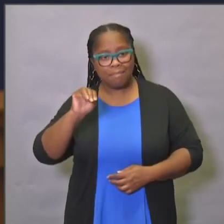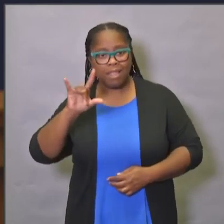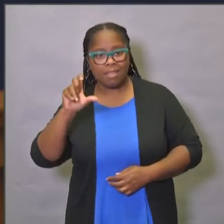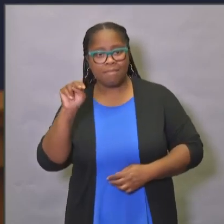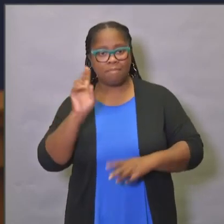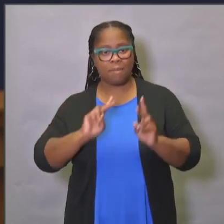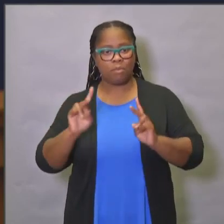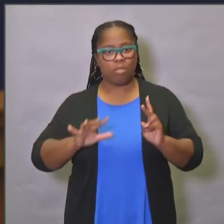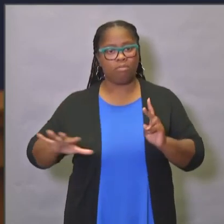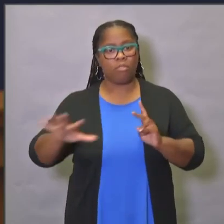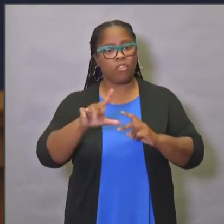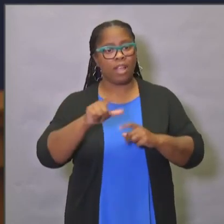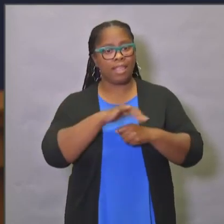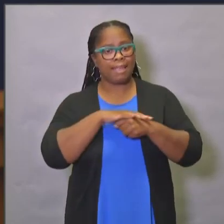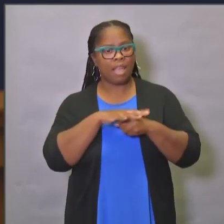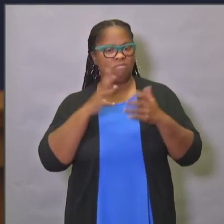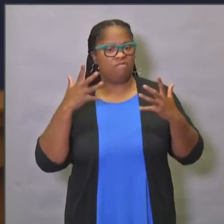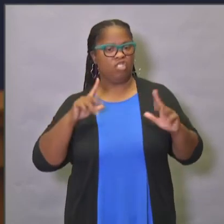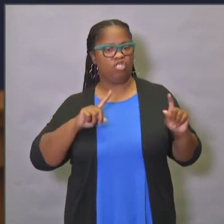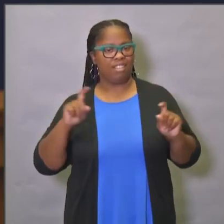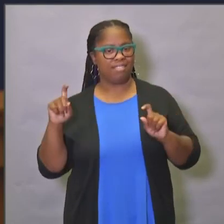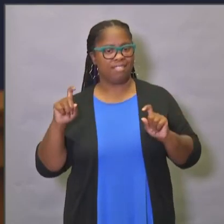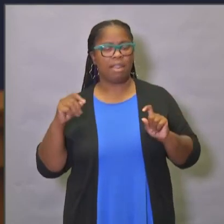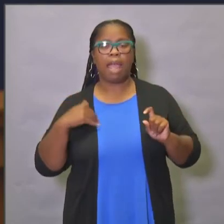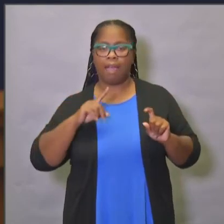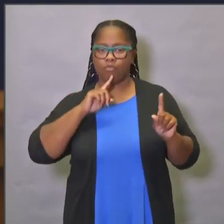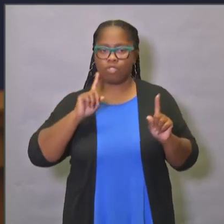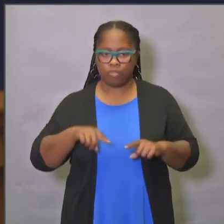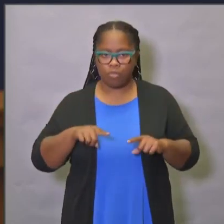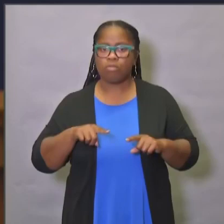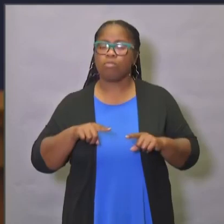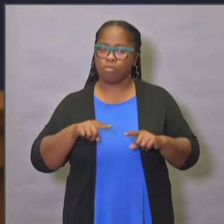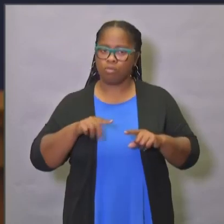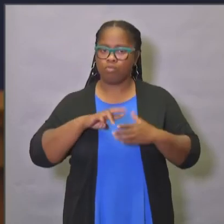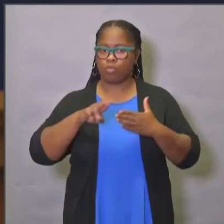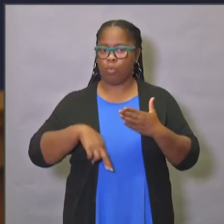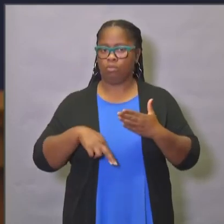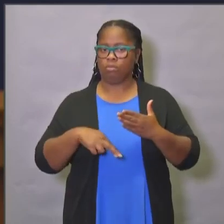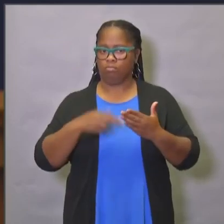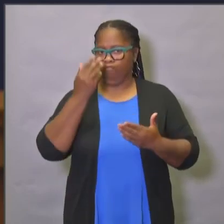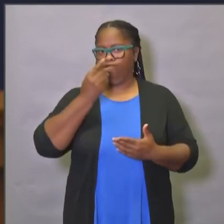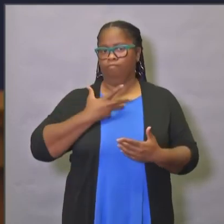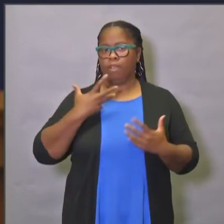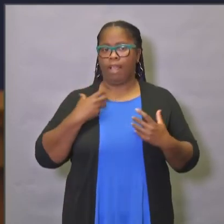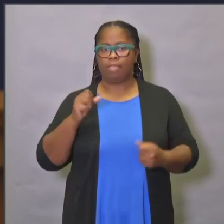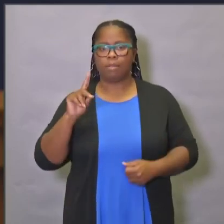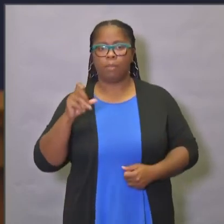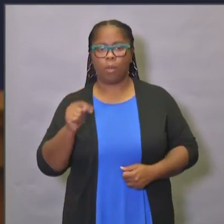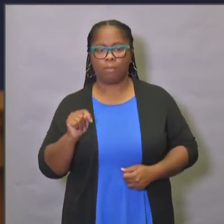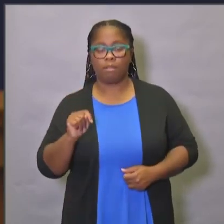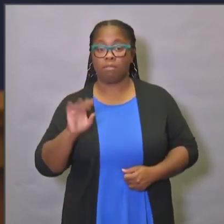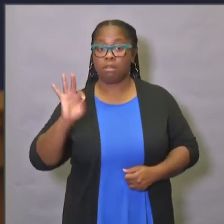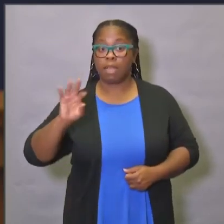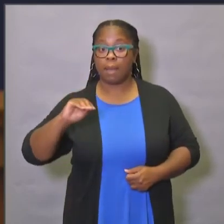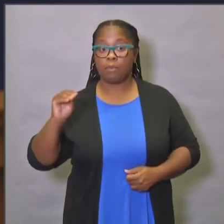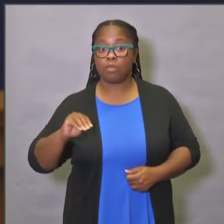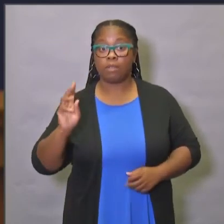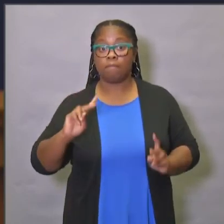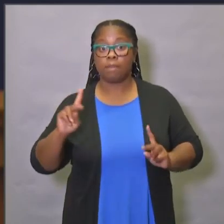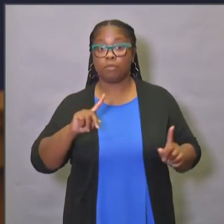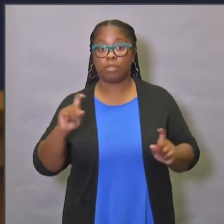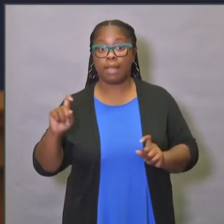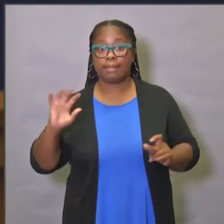County have been tested and had results reported to the health department. and 9% of the people who were